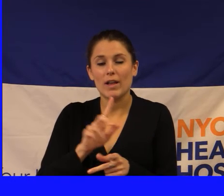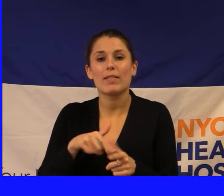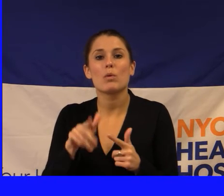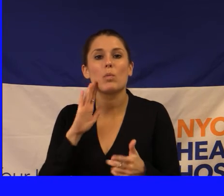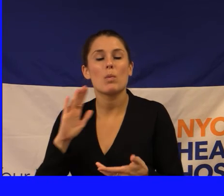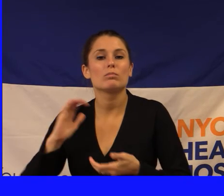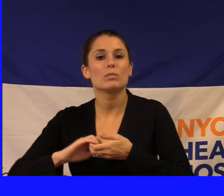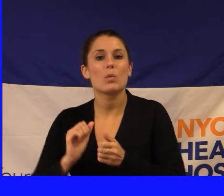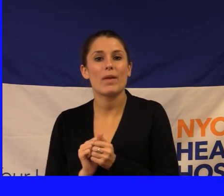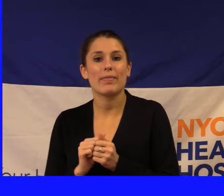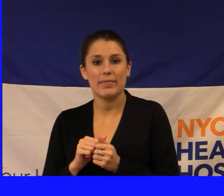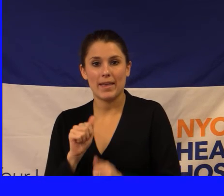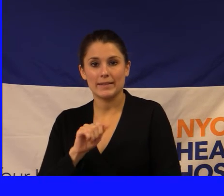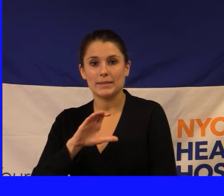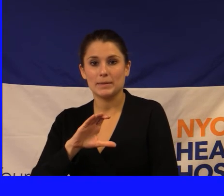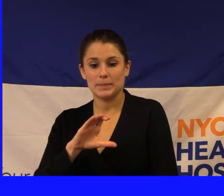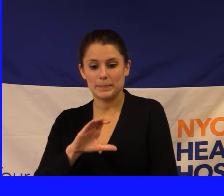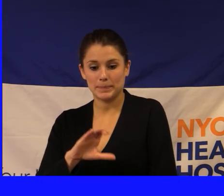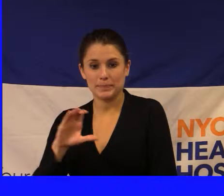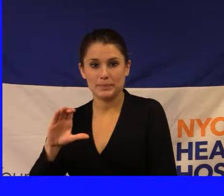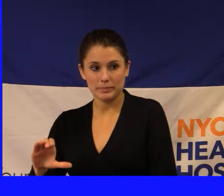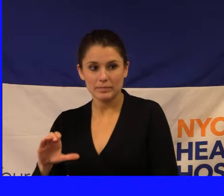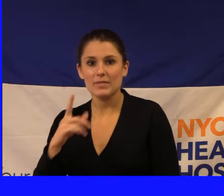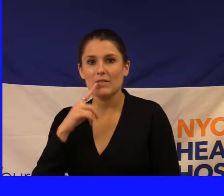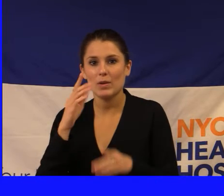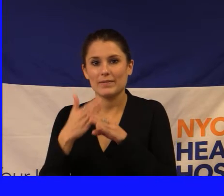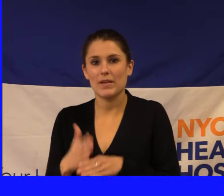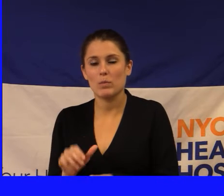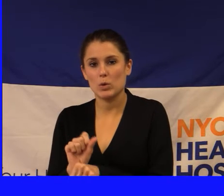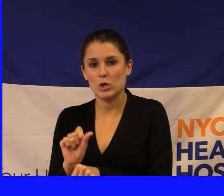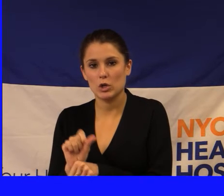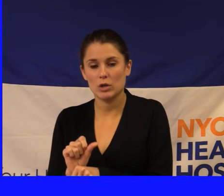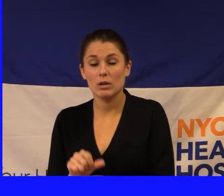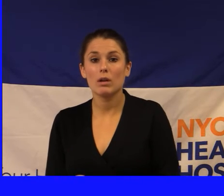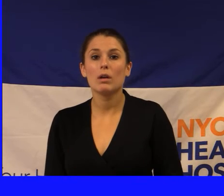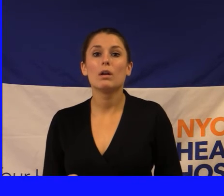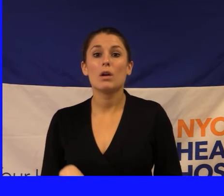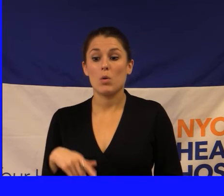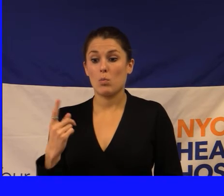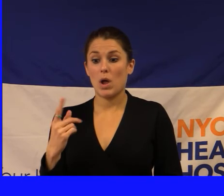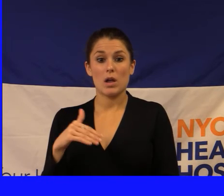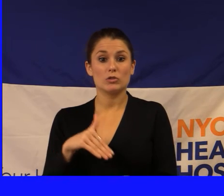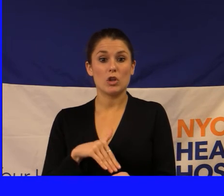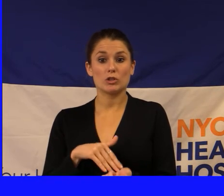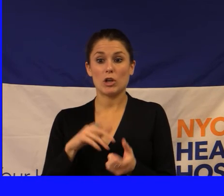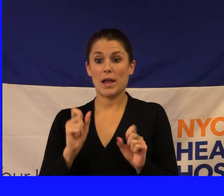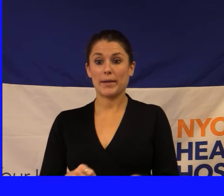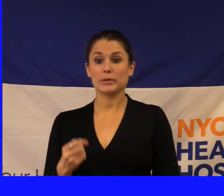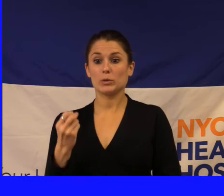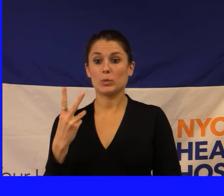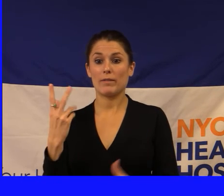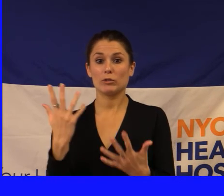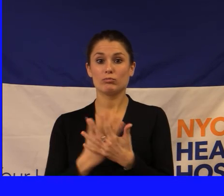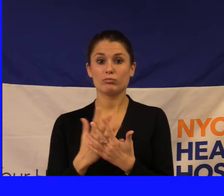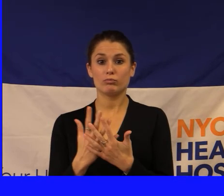Council to divide up the work, because one provider can't do 12 screenings in a single visit. But